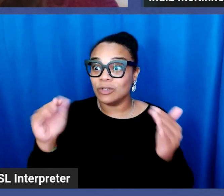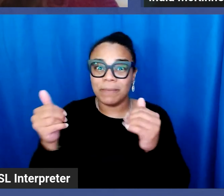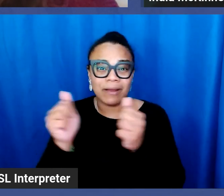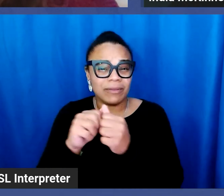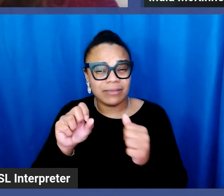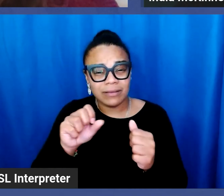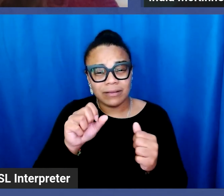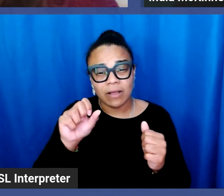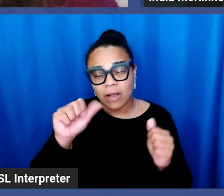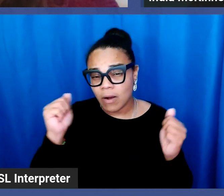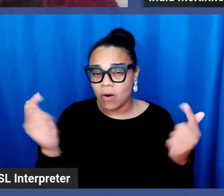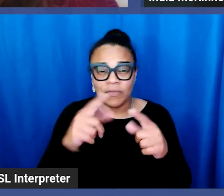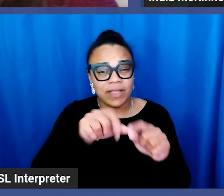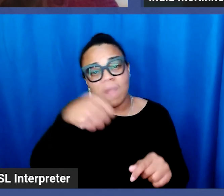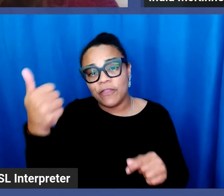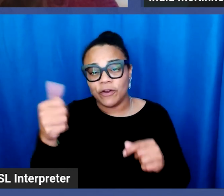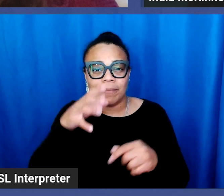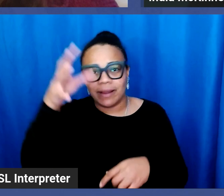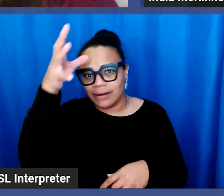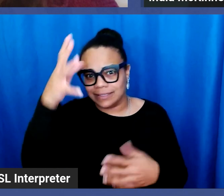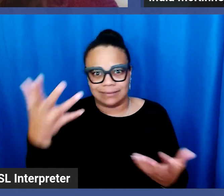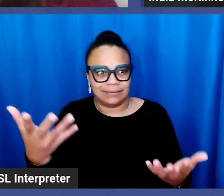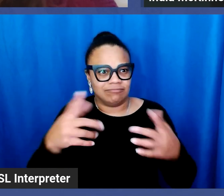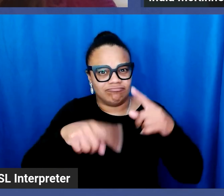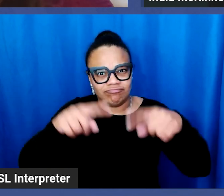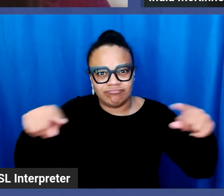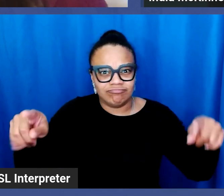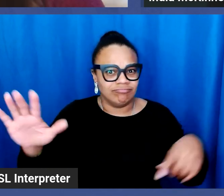no universal standard for what is harmful